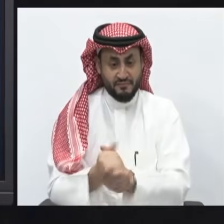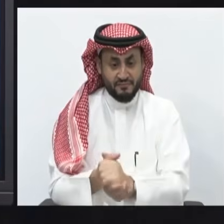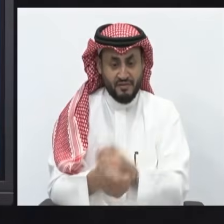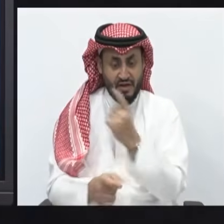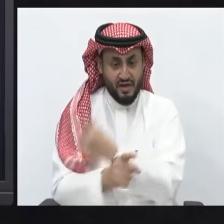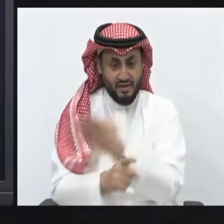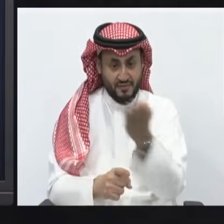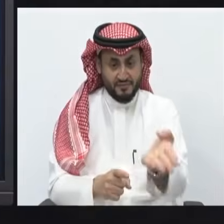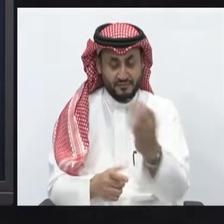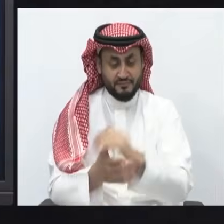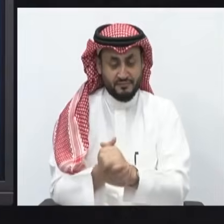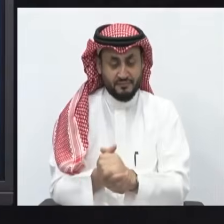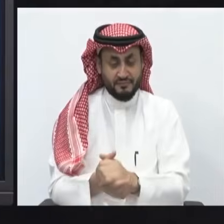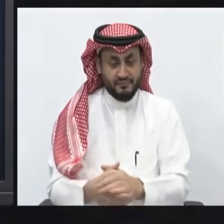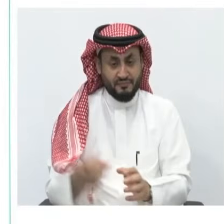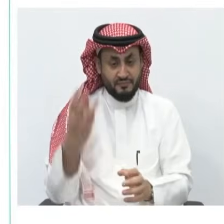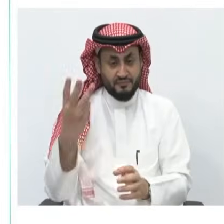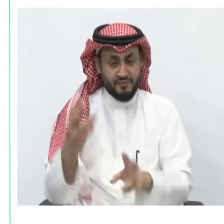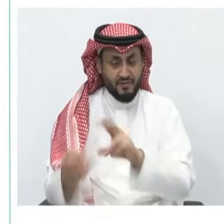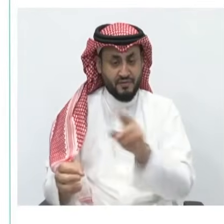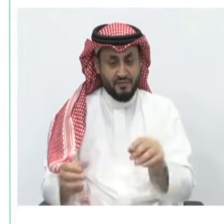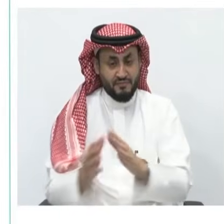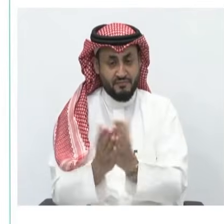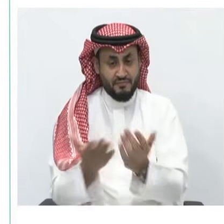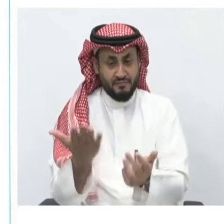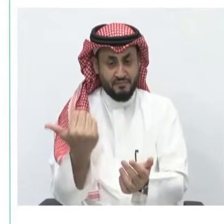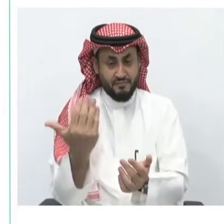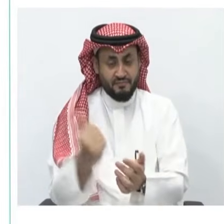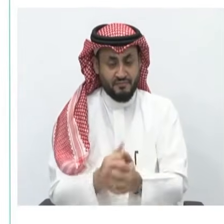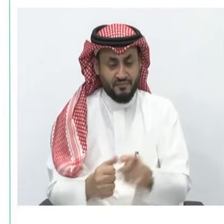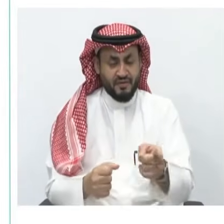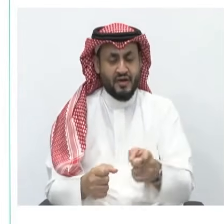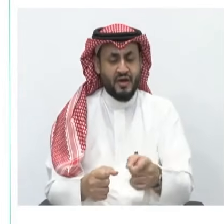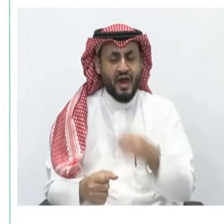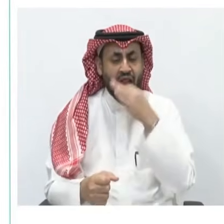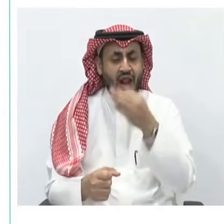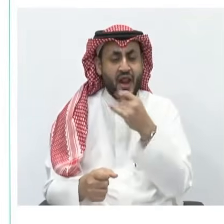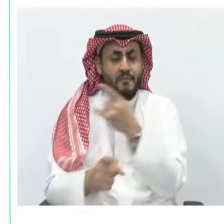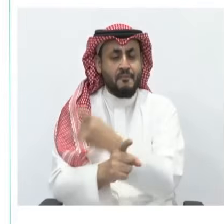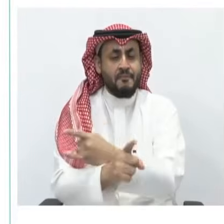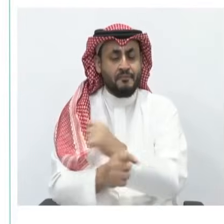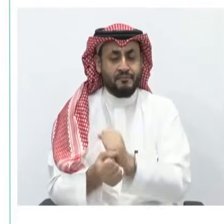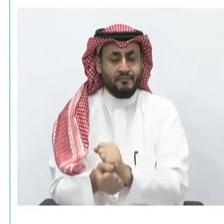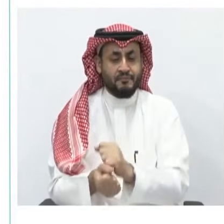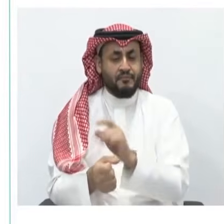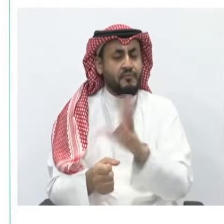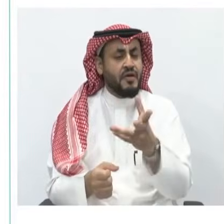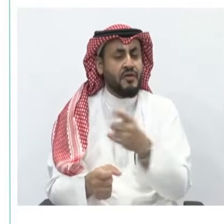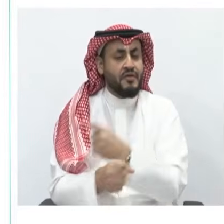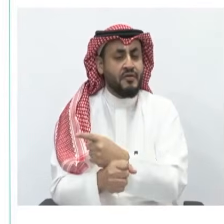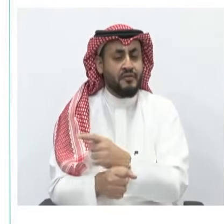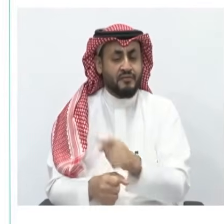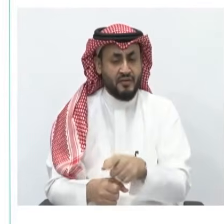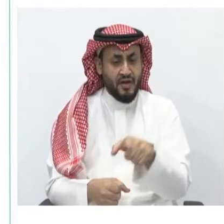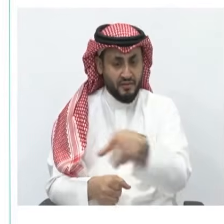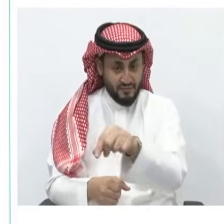teacher. Number 3, on the same page, page 15, the teacher says, the teacher. Who is teacher? I'm a